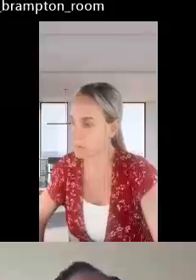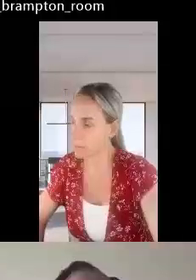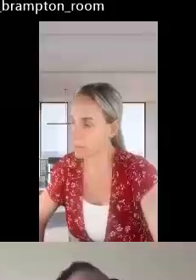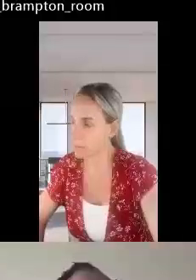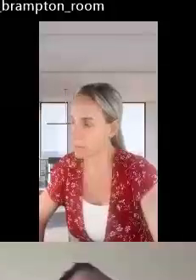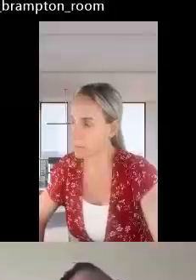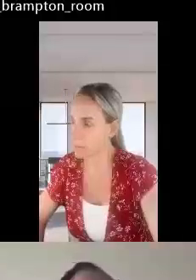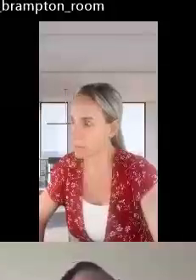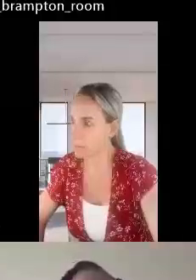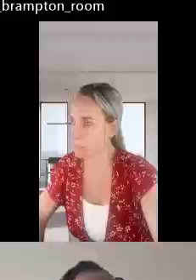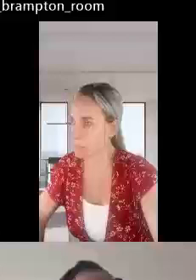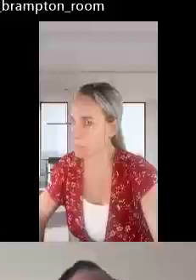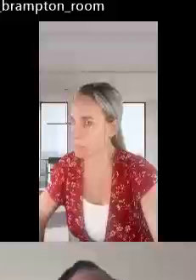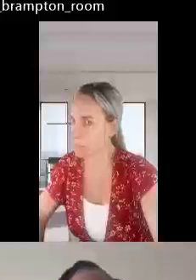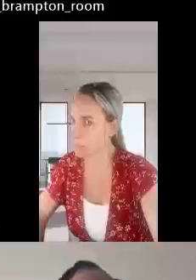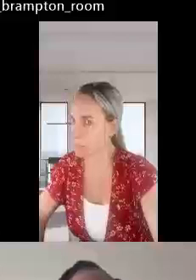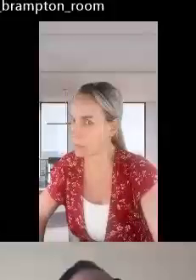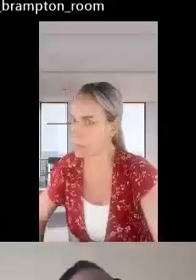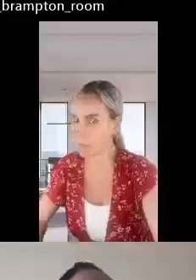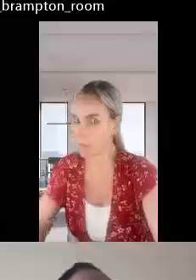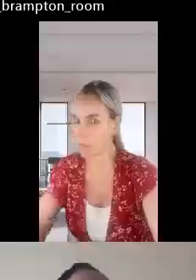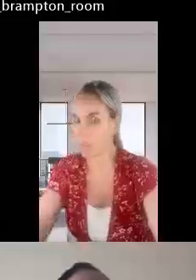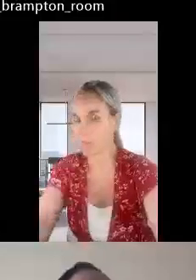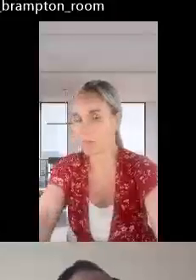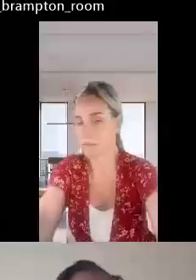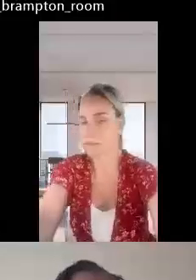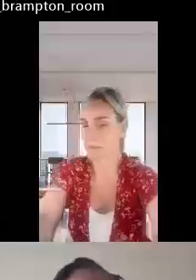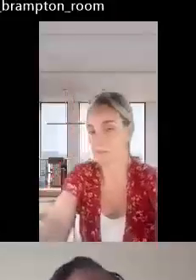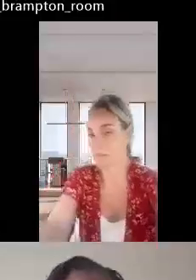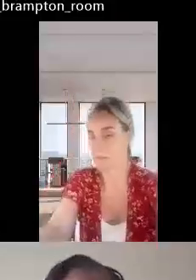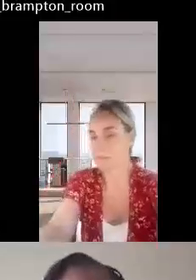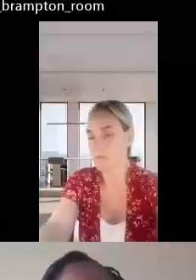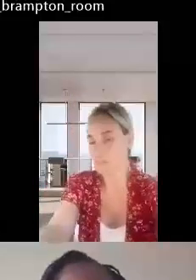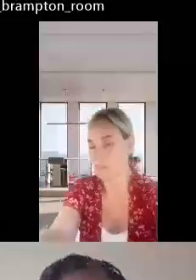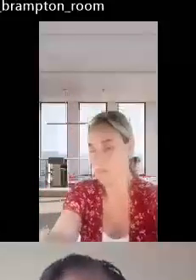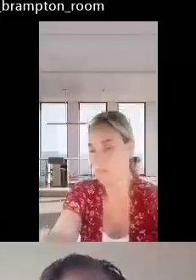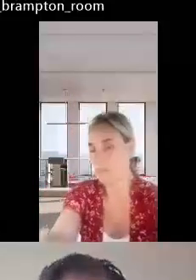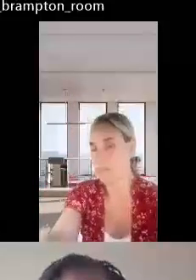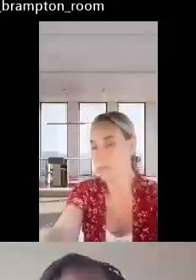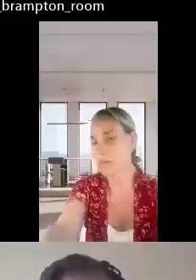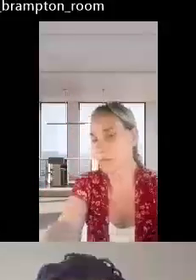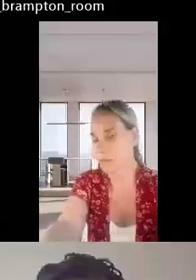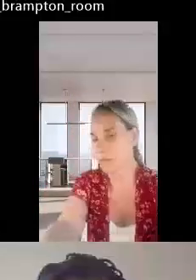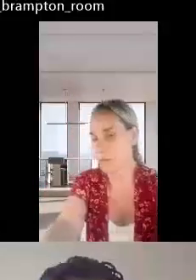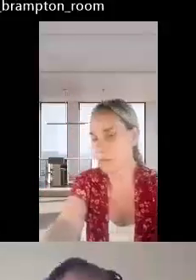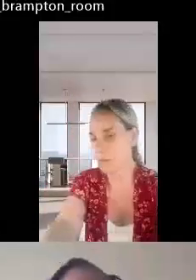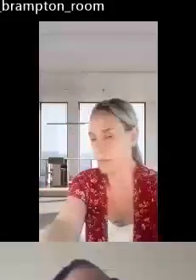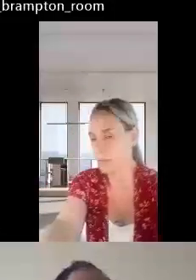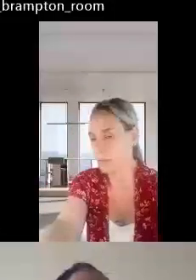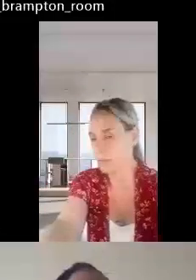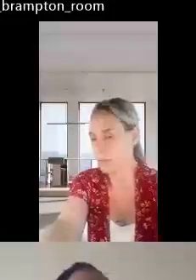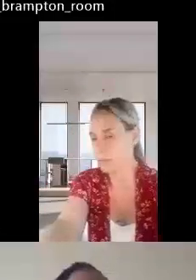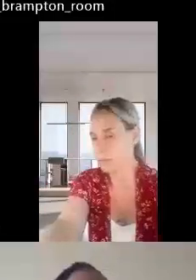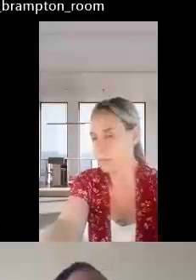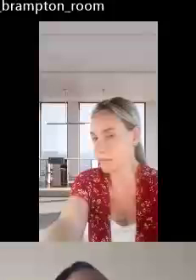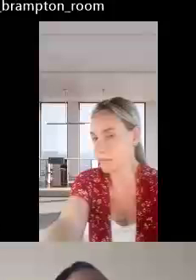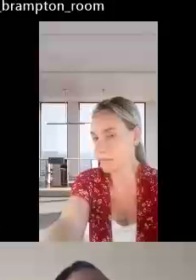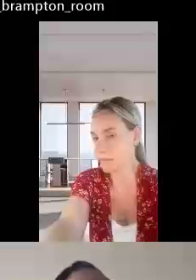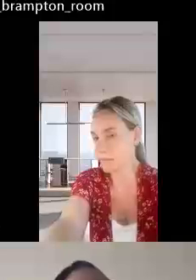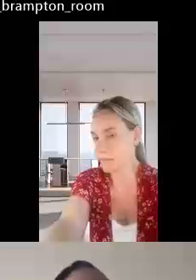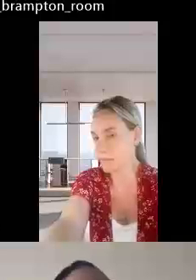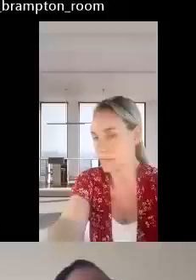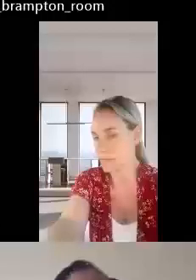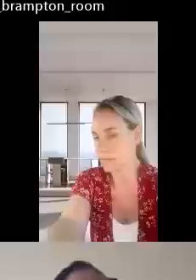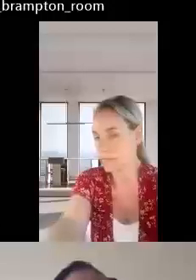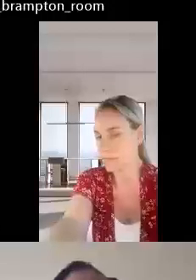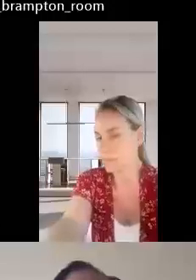advisory capacity, individually working with students or groups of students, that we're also building the capacity of our educators across the system so that they have a better understanding